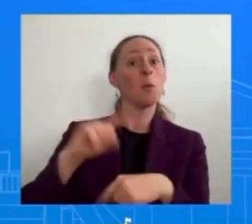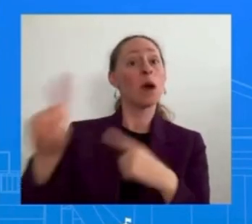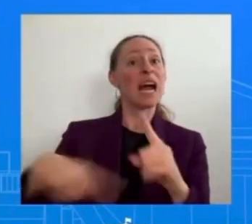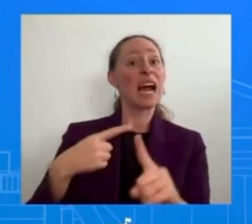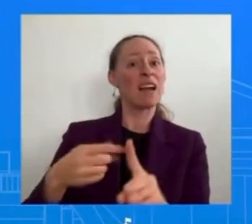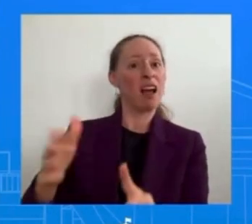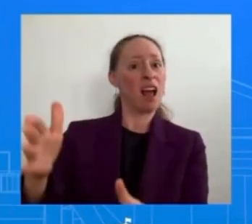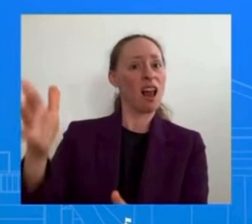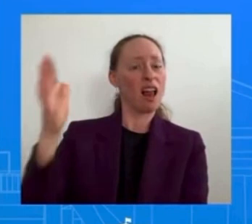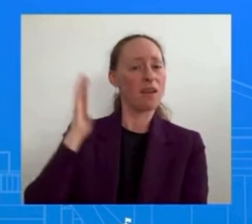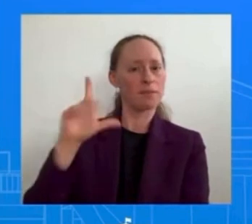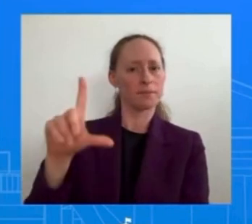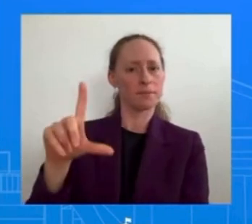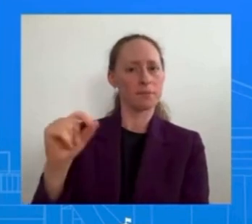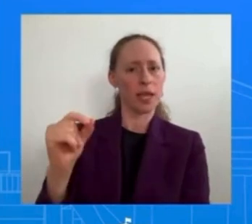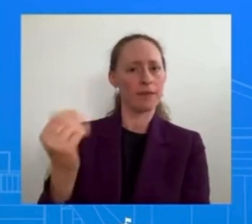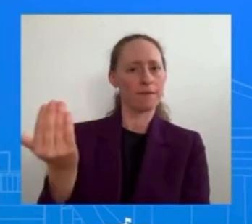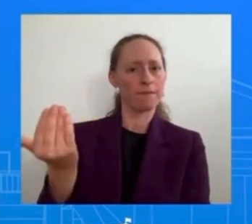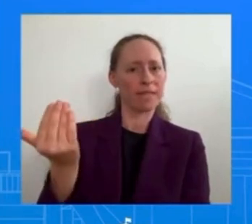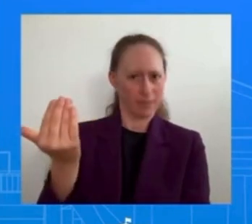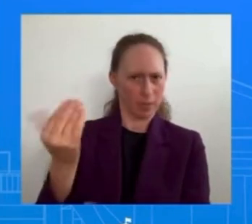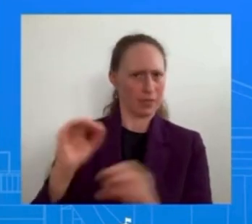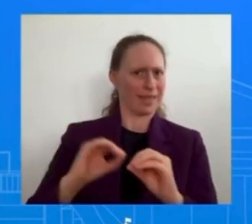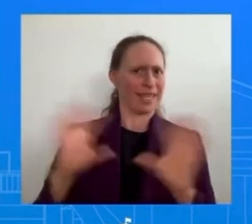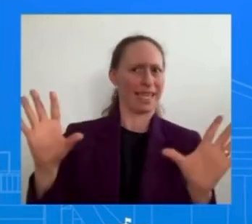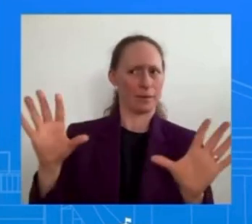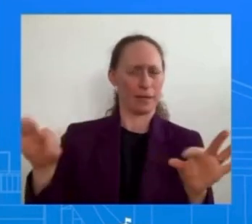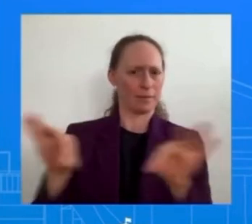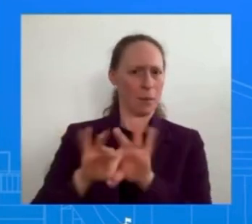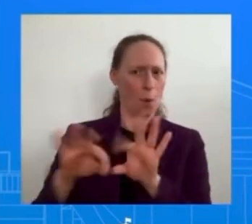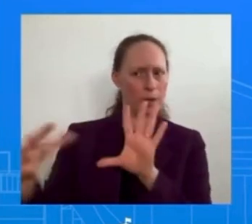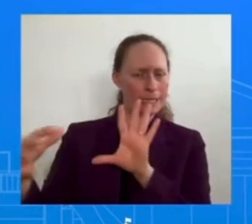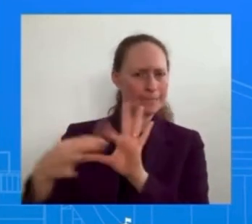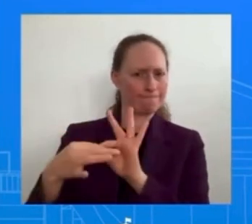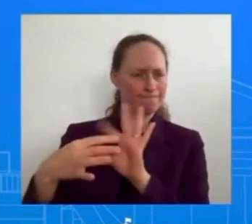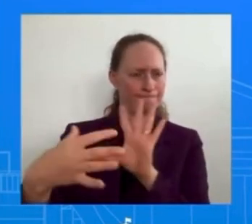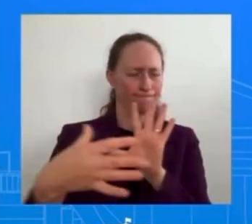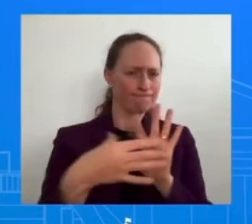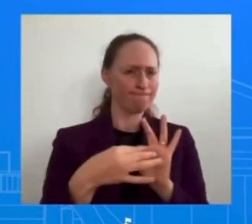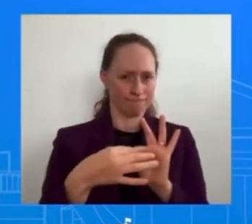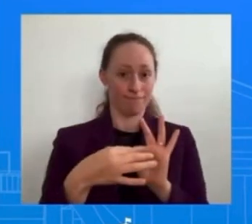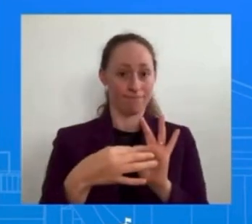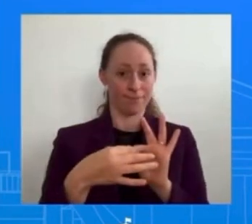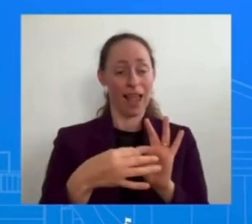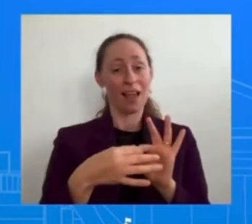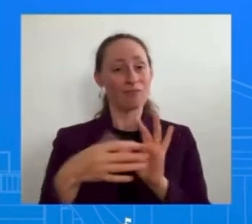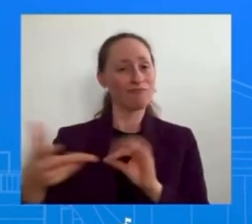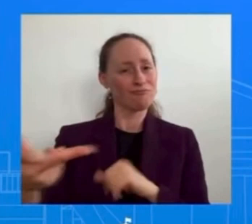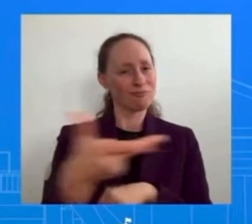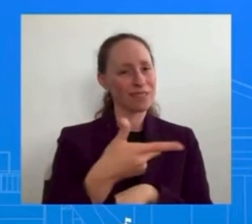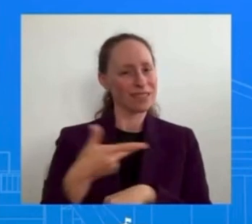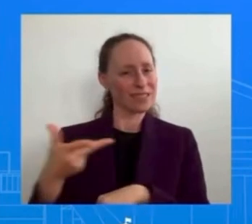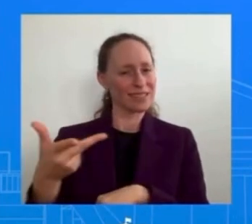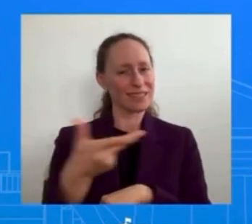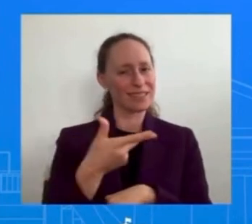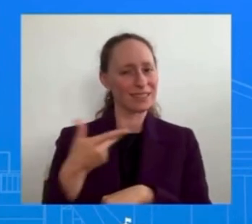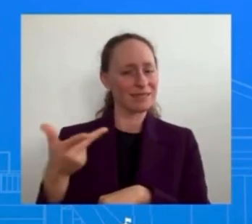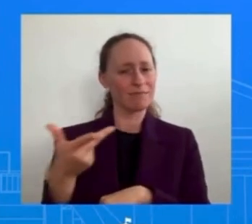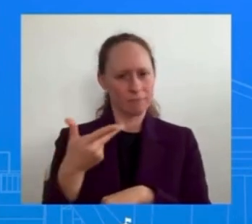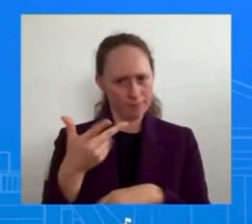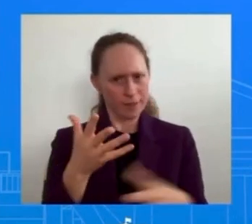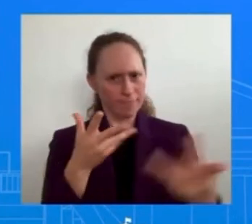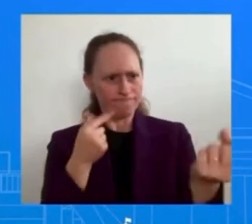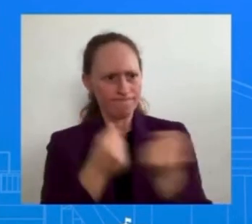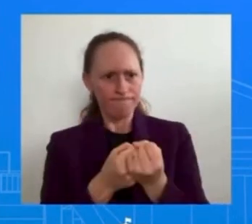bilateral relationships are and how important the trilateral relationship is to the United States and our security and economic prosperity. So